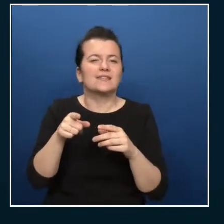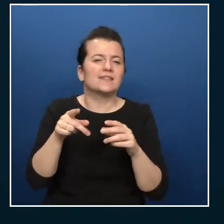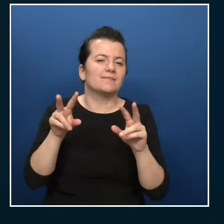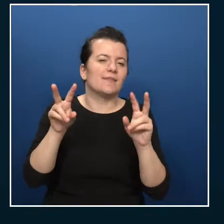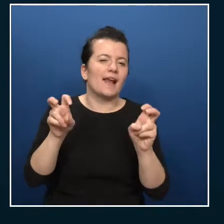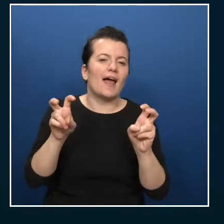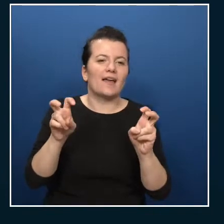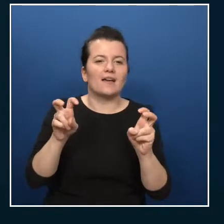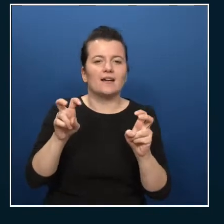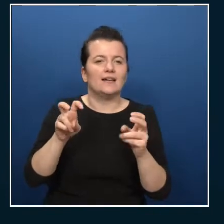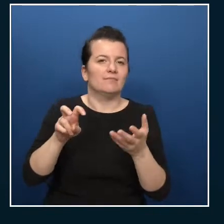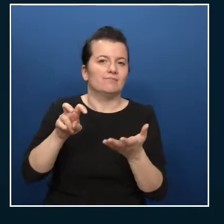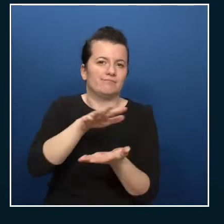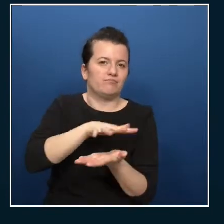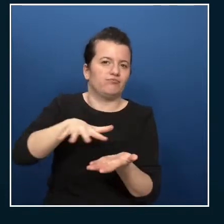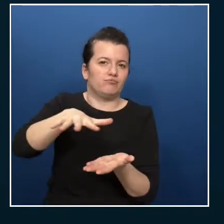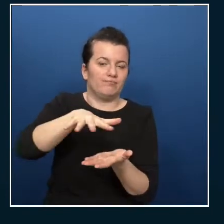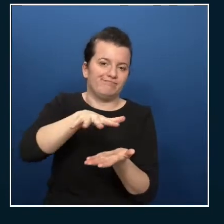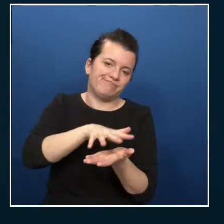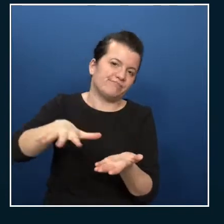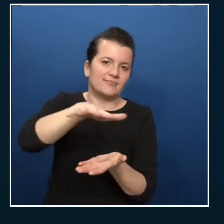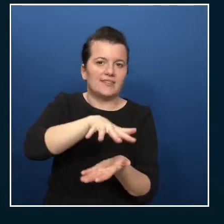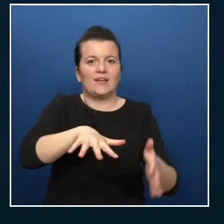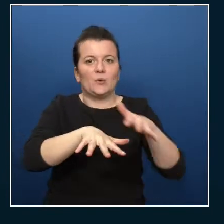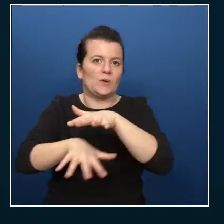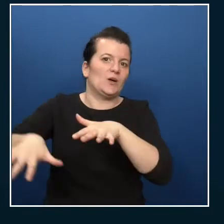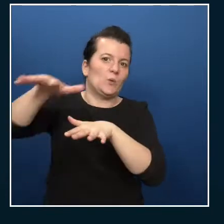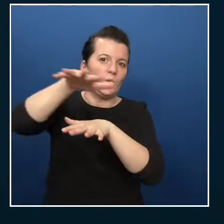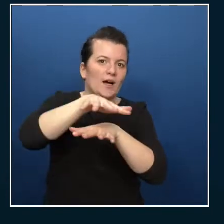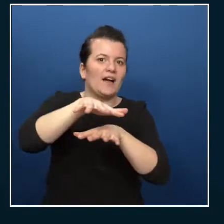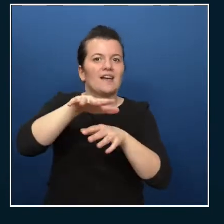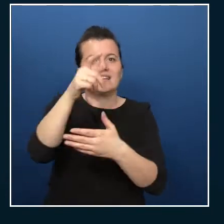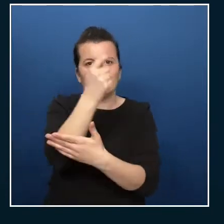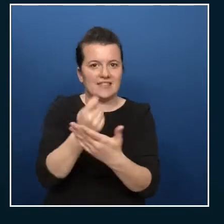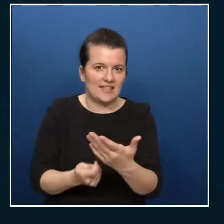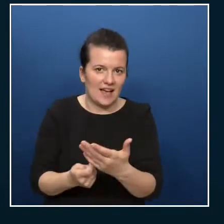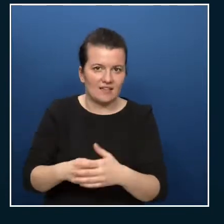design capabilities. So you need something else, just add